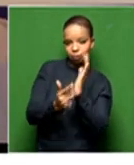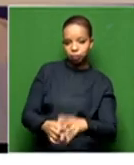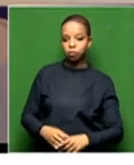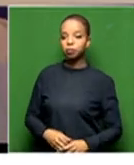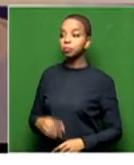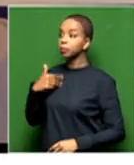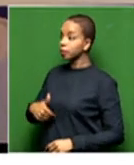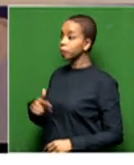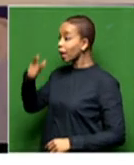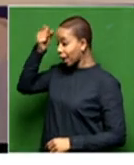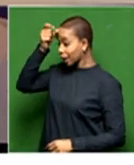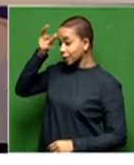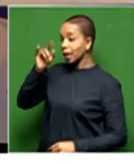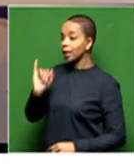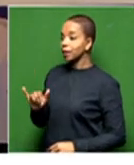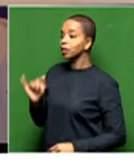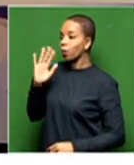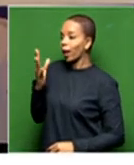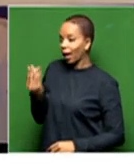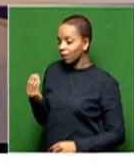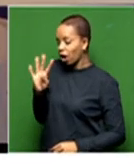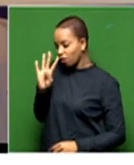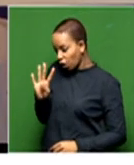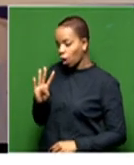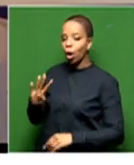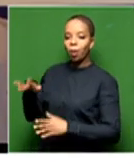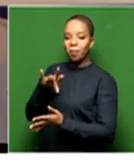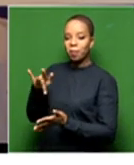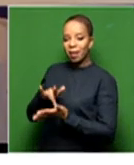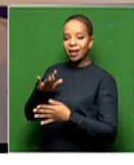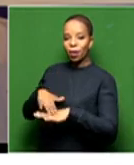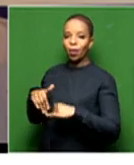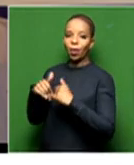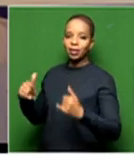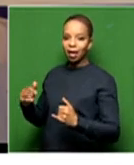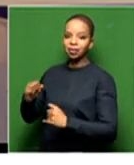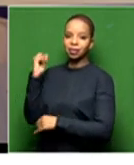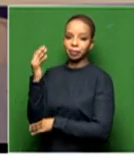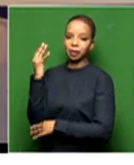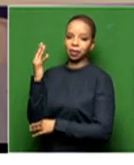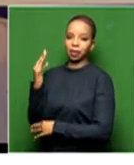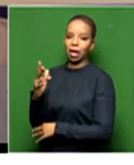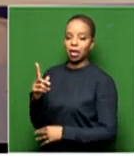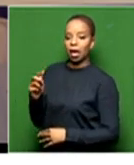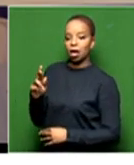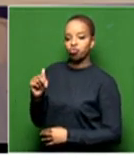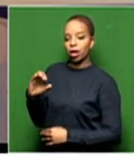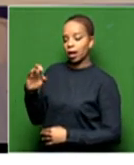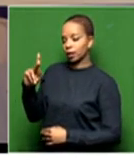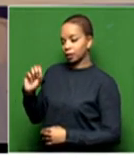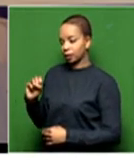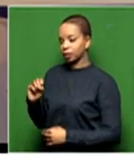I understand that it'll have four main online speaking tracks and as well as an expo hall. Take us through how this will be happening.